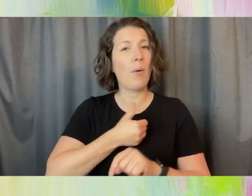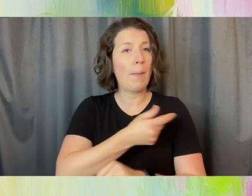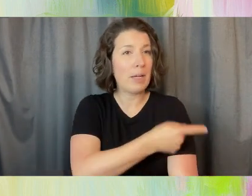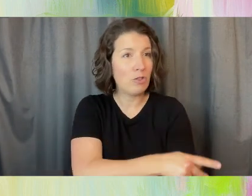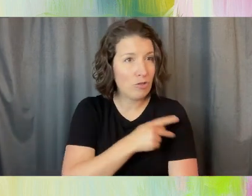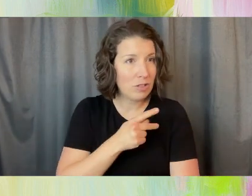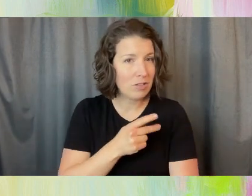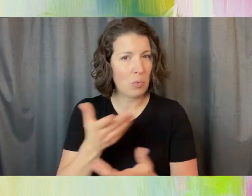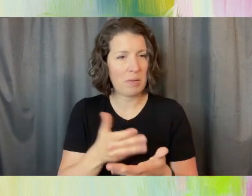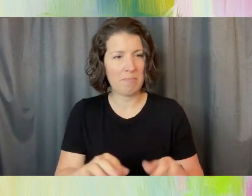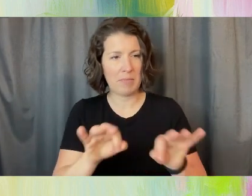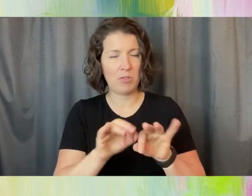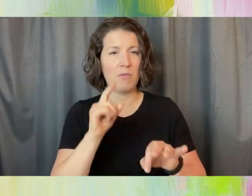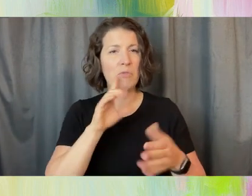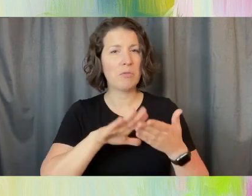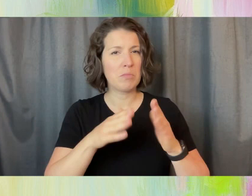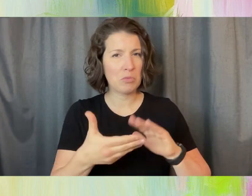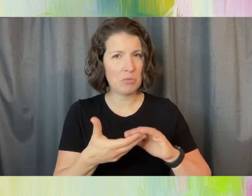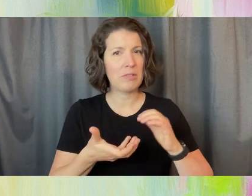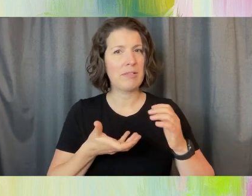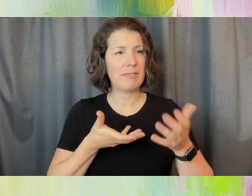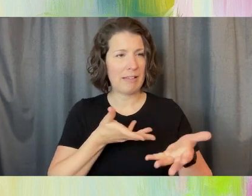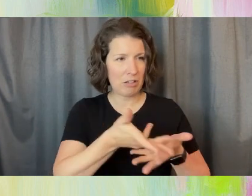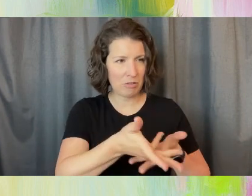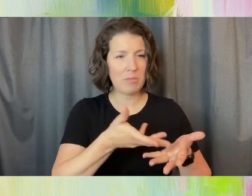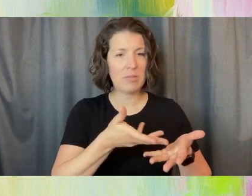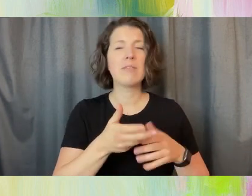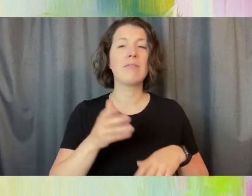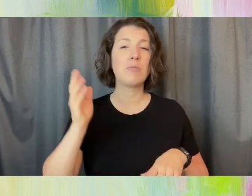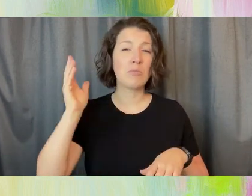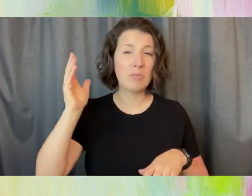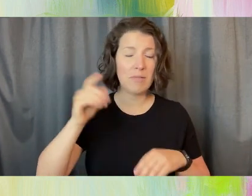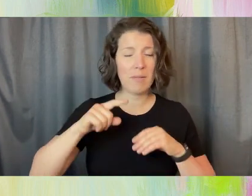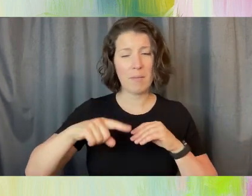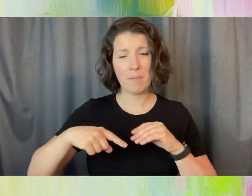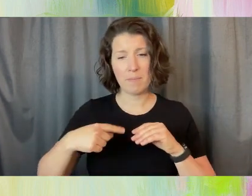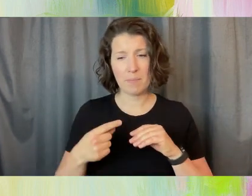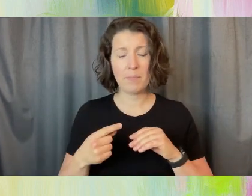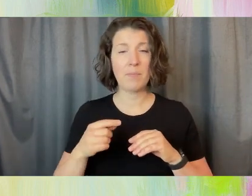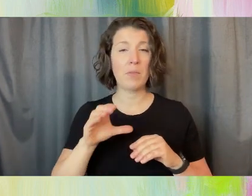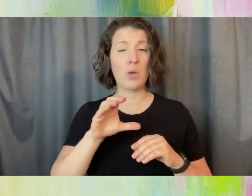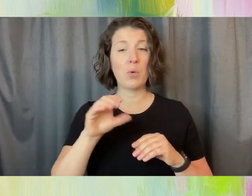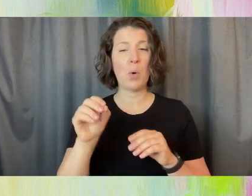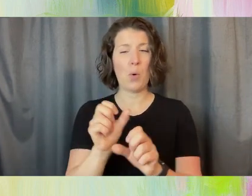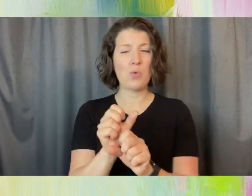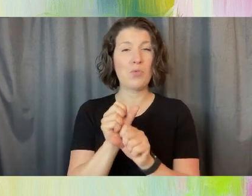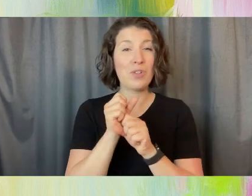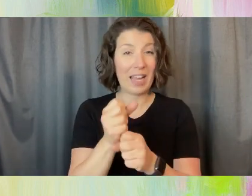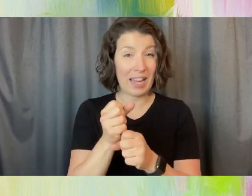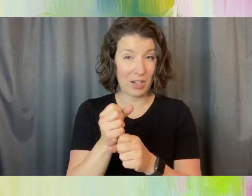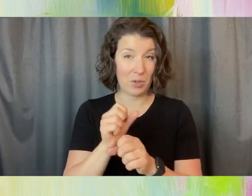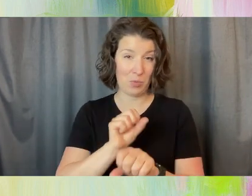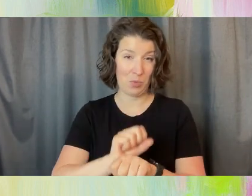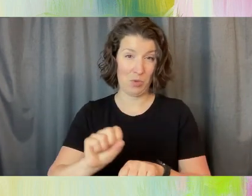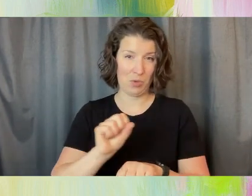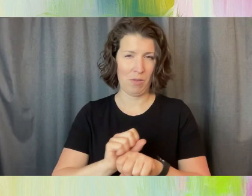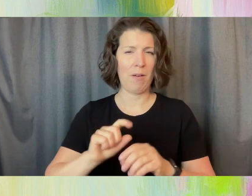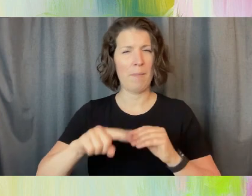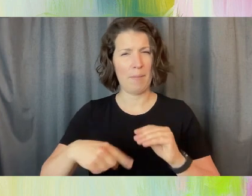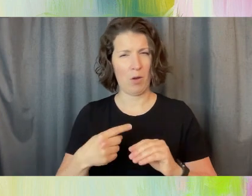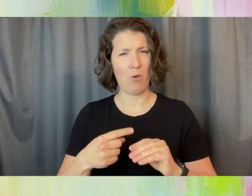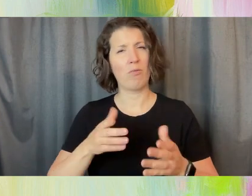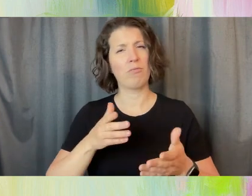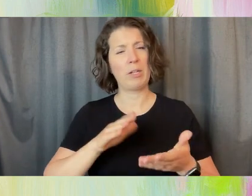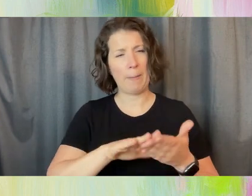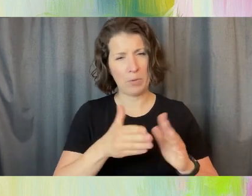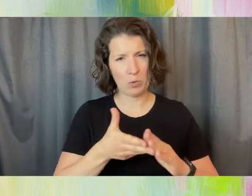community engagement, which is a presentation about a co-created work about community engagement.